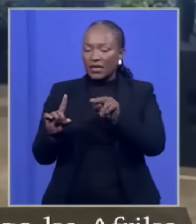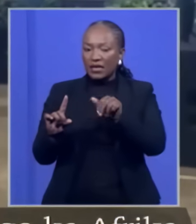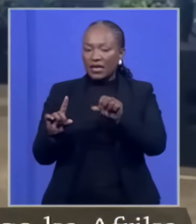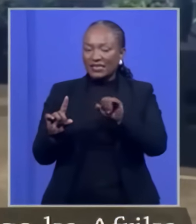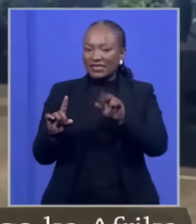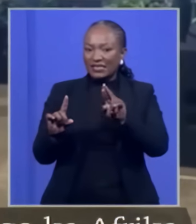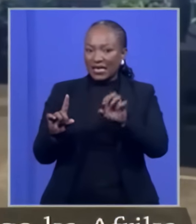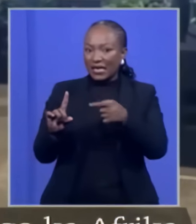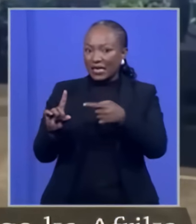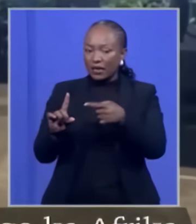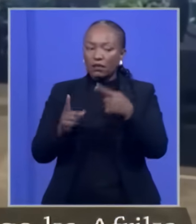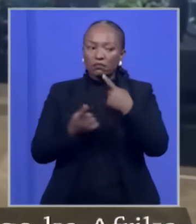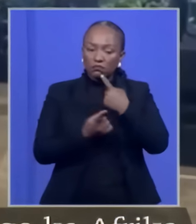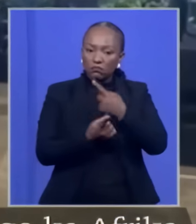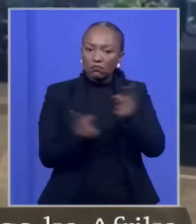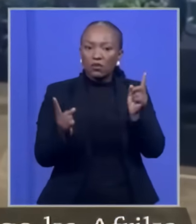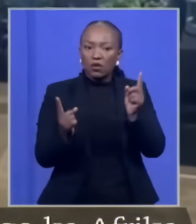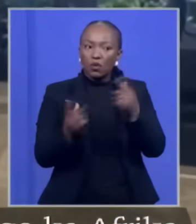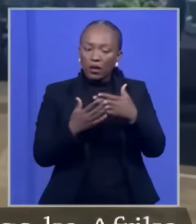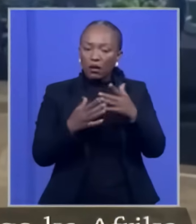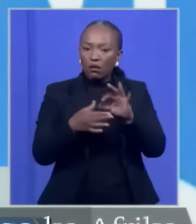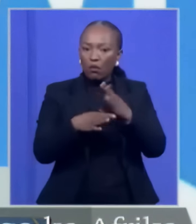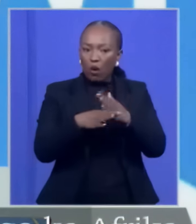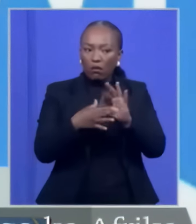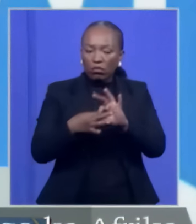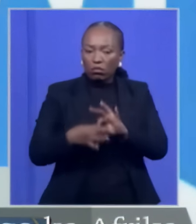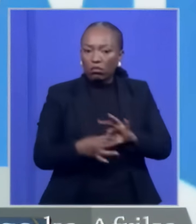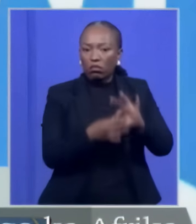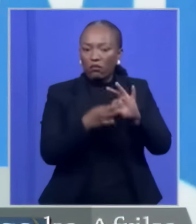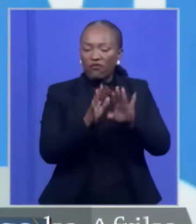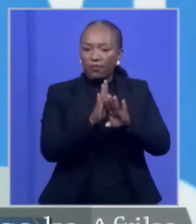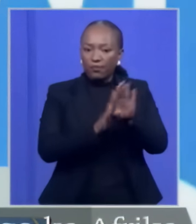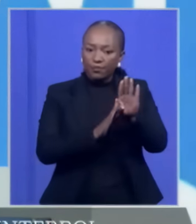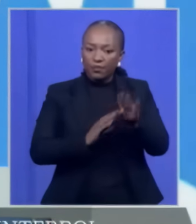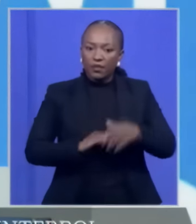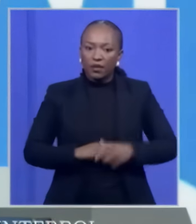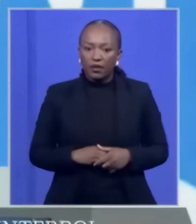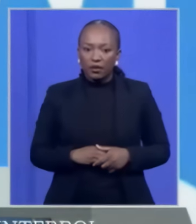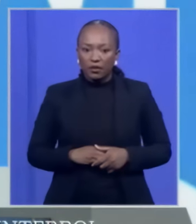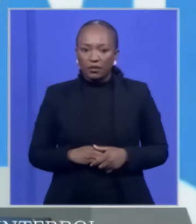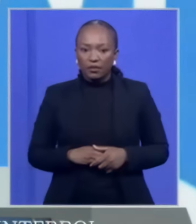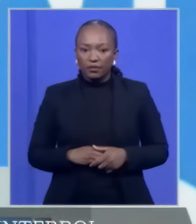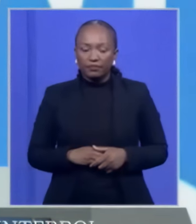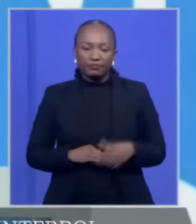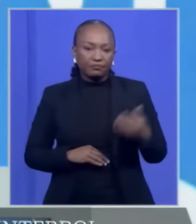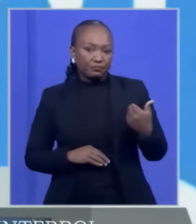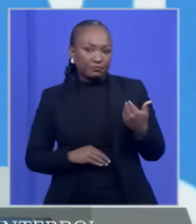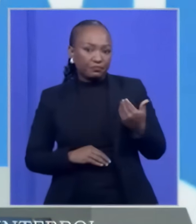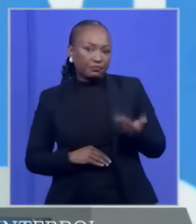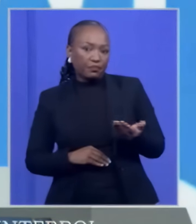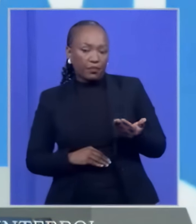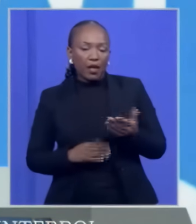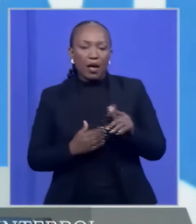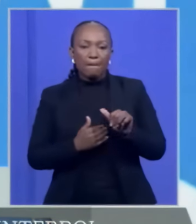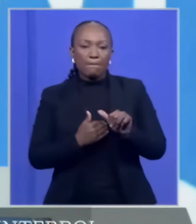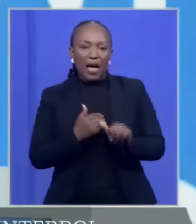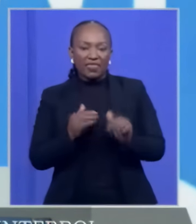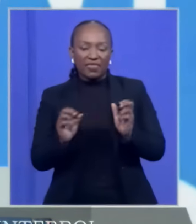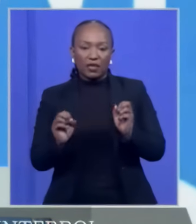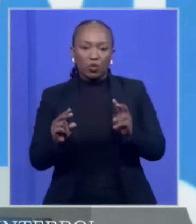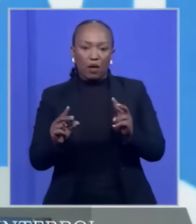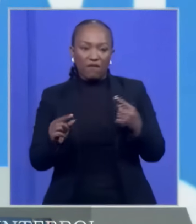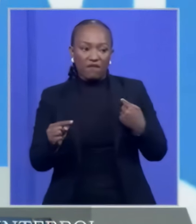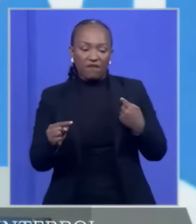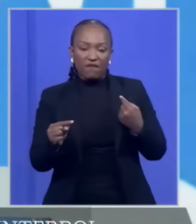melelwaneng go ka tliša dipoelo tše kaone. The results are clear. Over the past 12 months, Africa